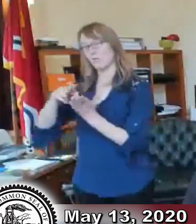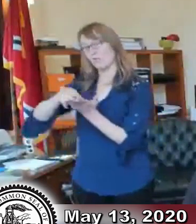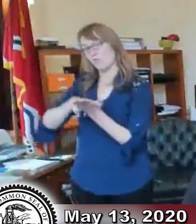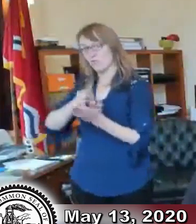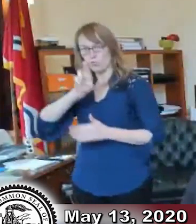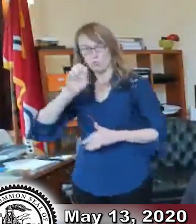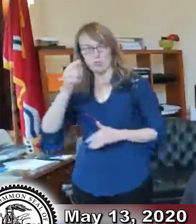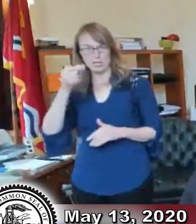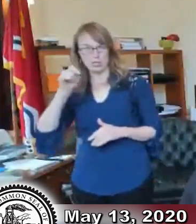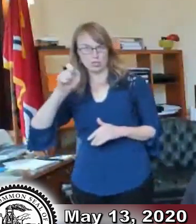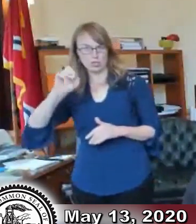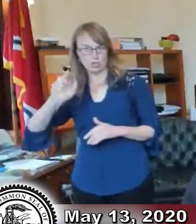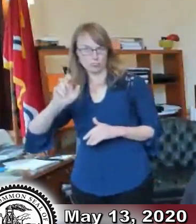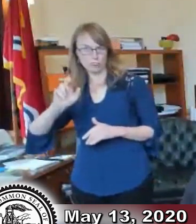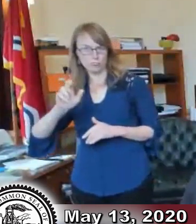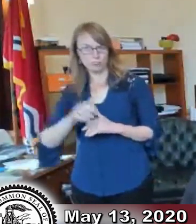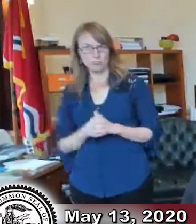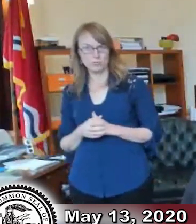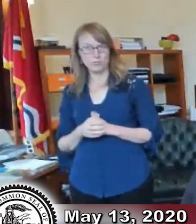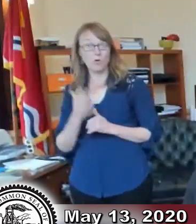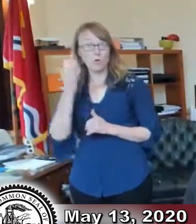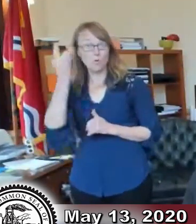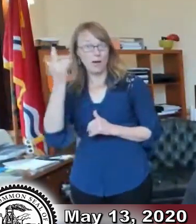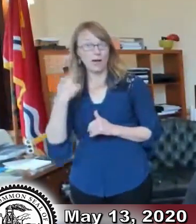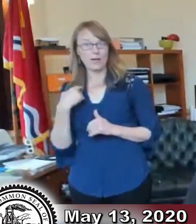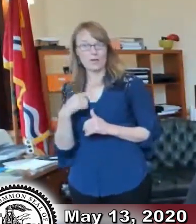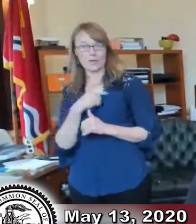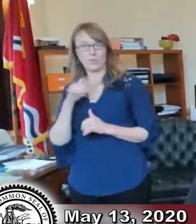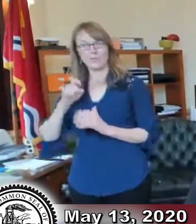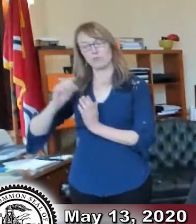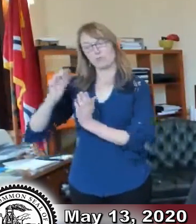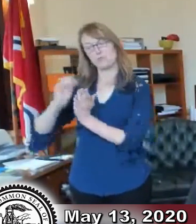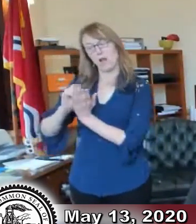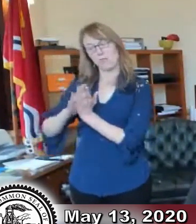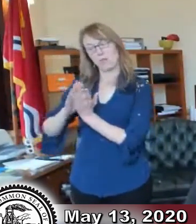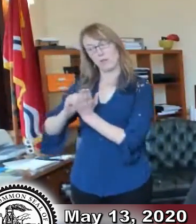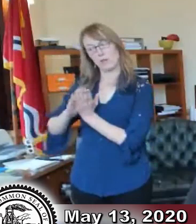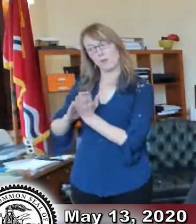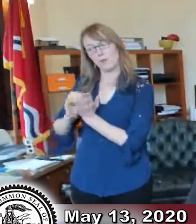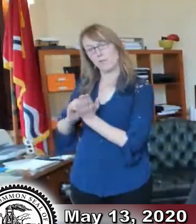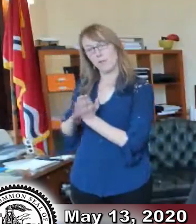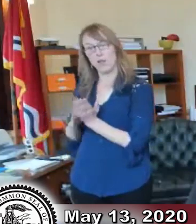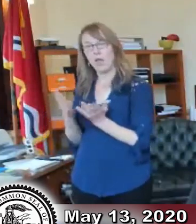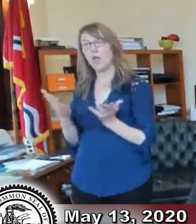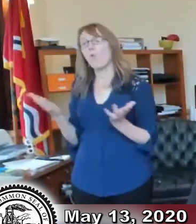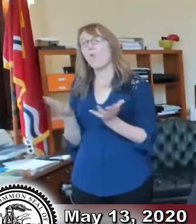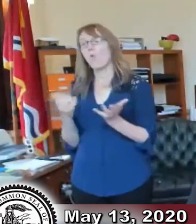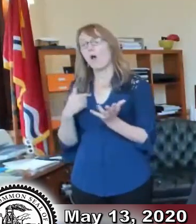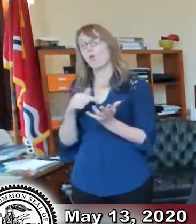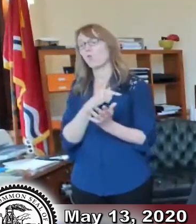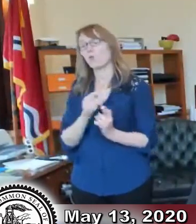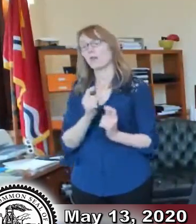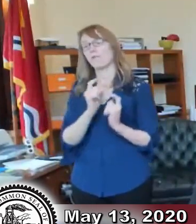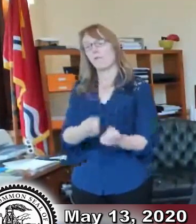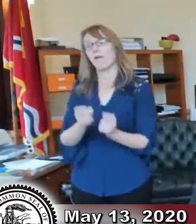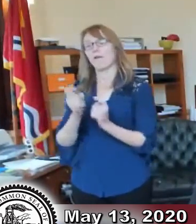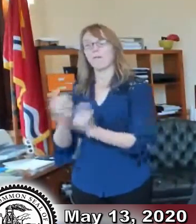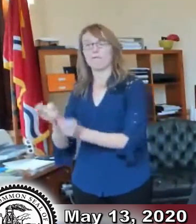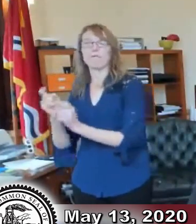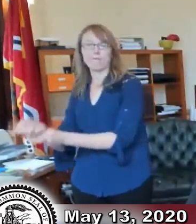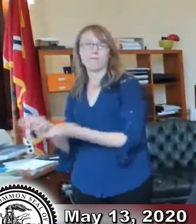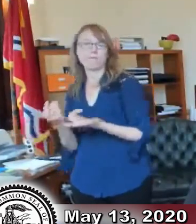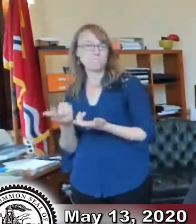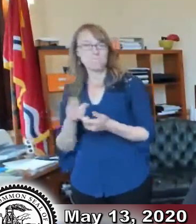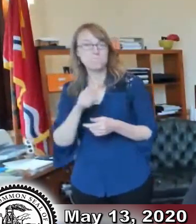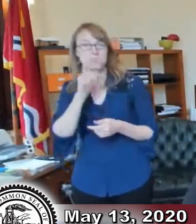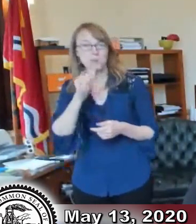we need to be sure that we can account for what we gave out. So please register. It's very simple. Doesn't require any private